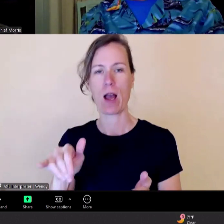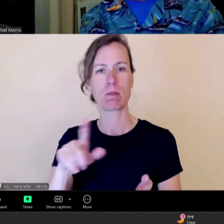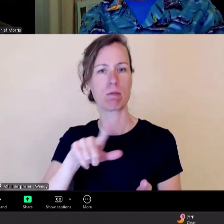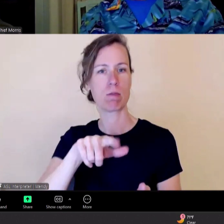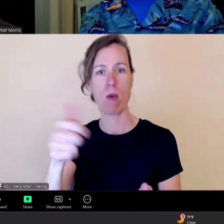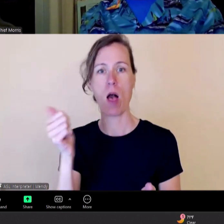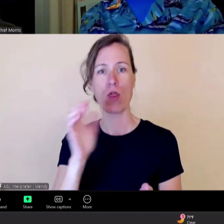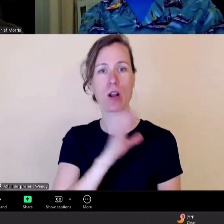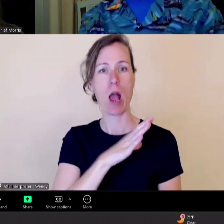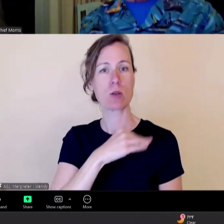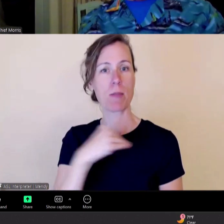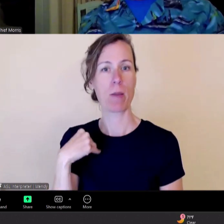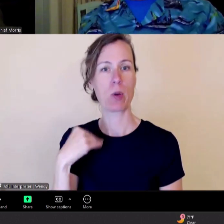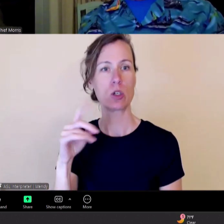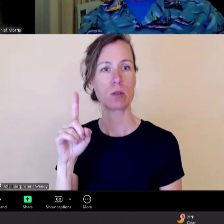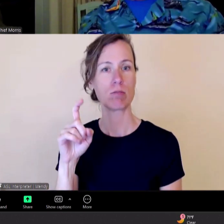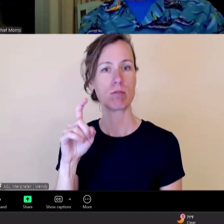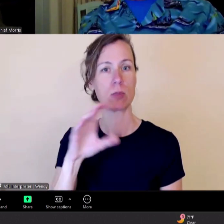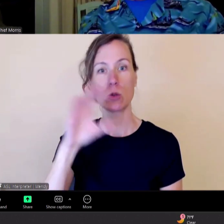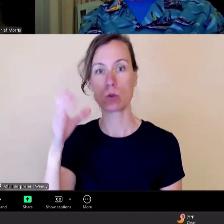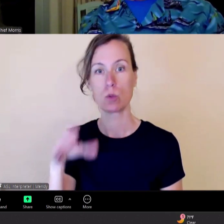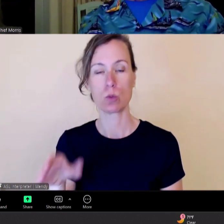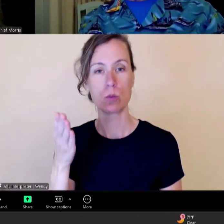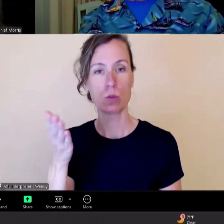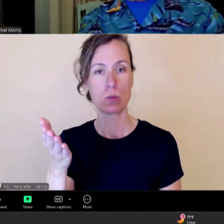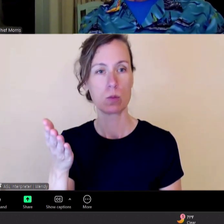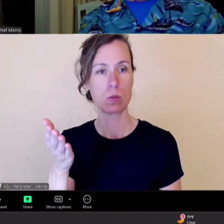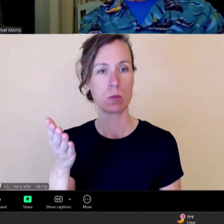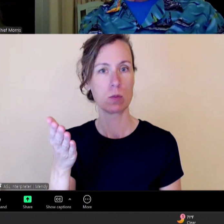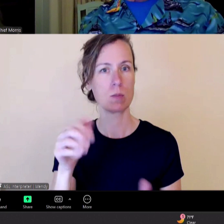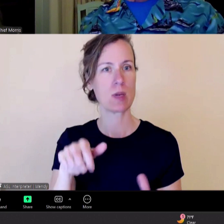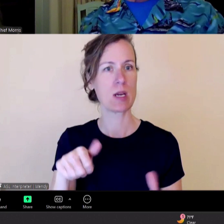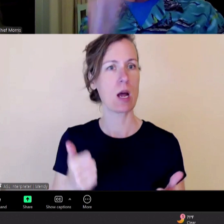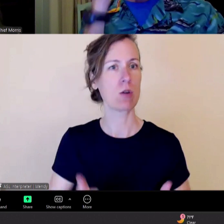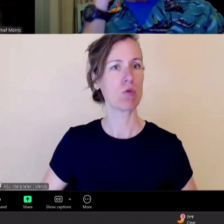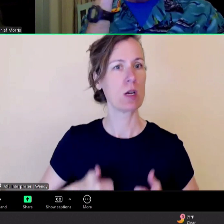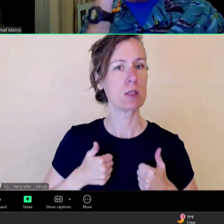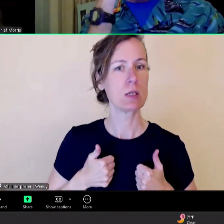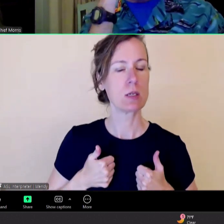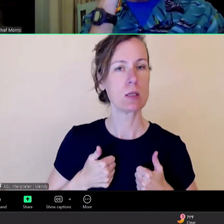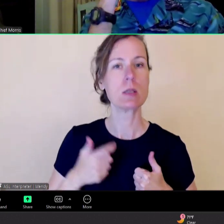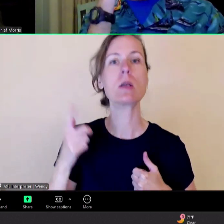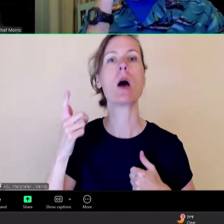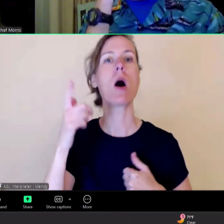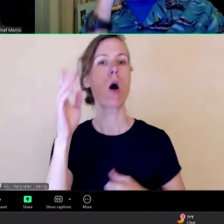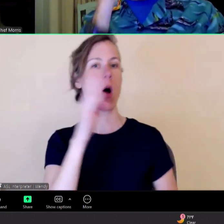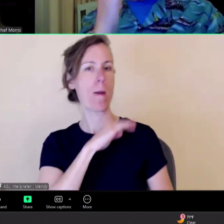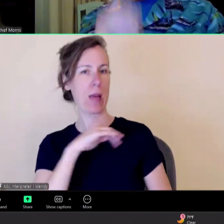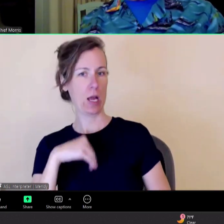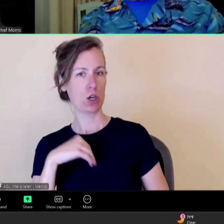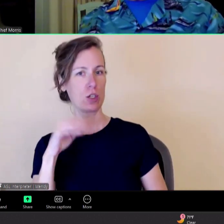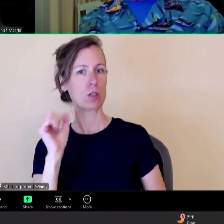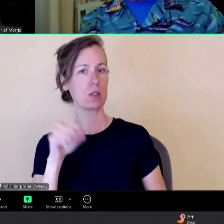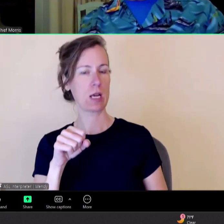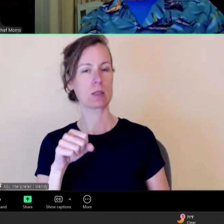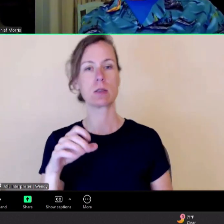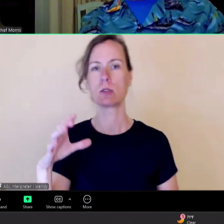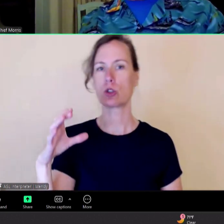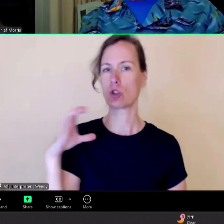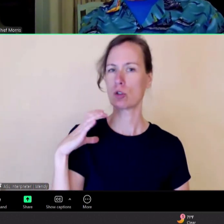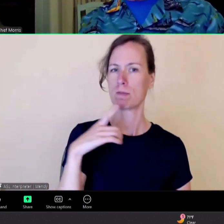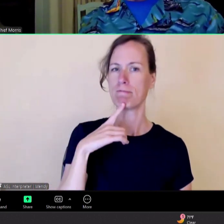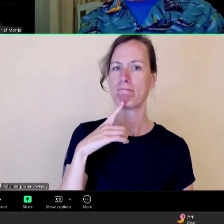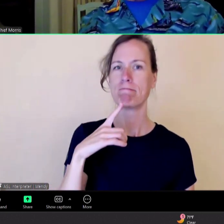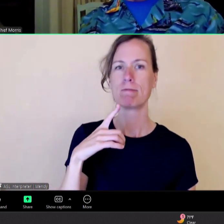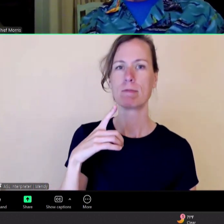anyone online? I see no hands raised. Any resident? Oh. I'm sorry, Mayor. Yes, Chief. The issue in